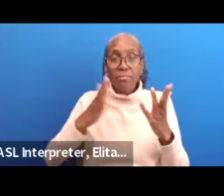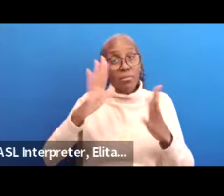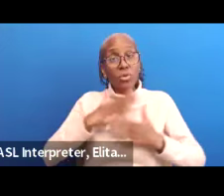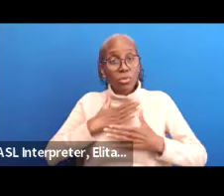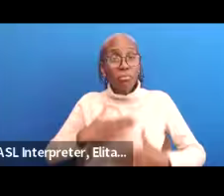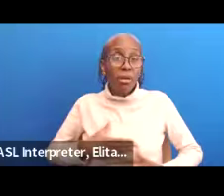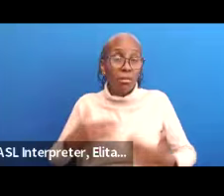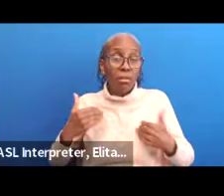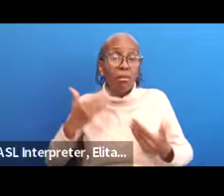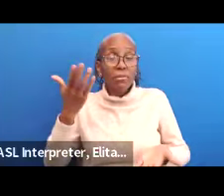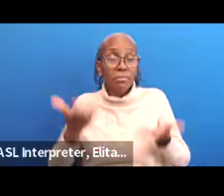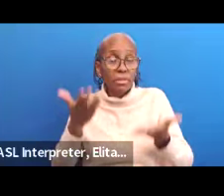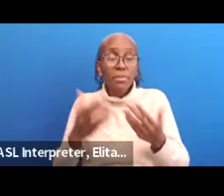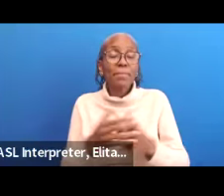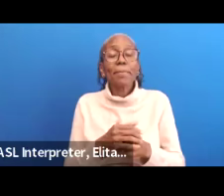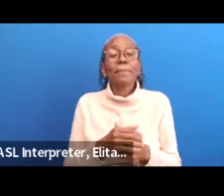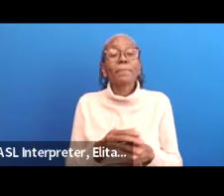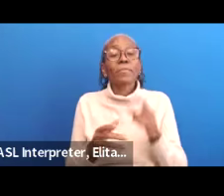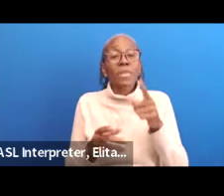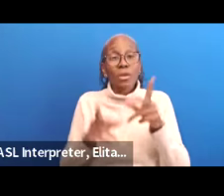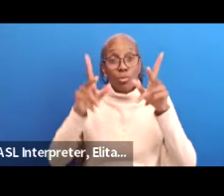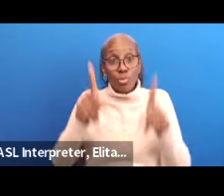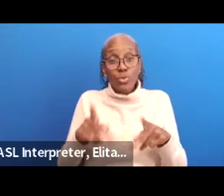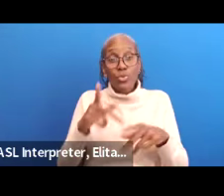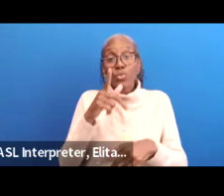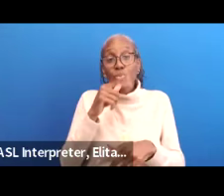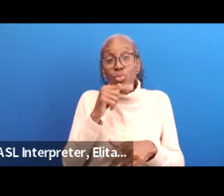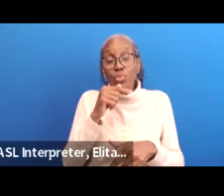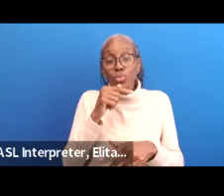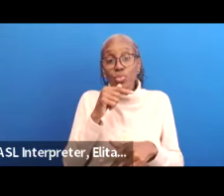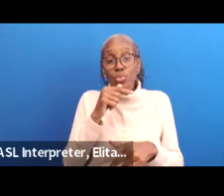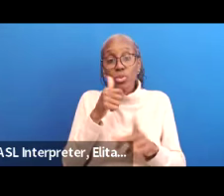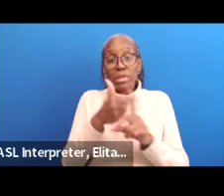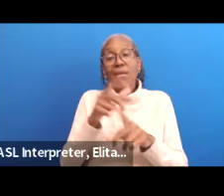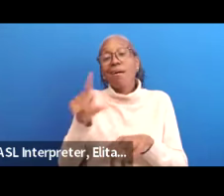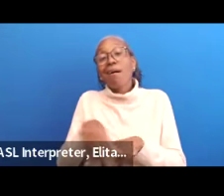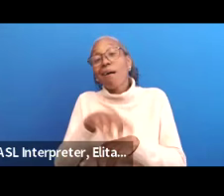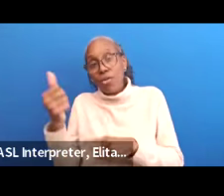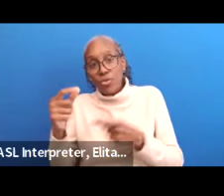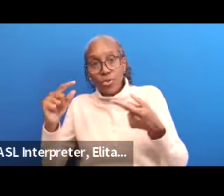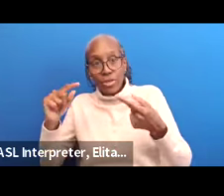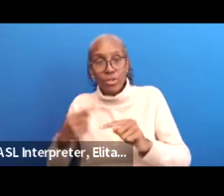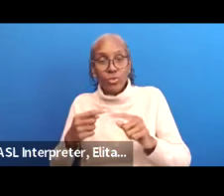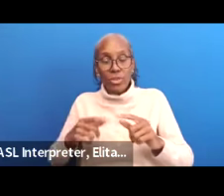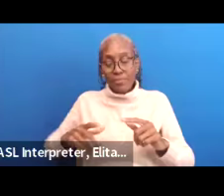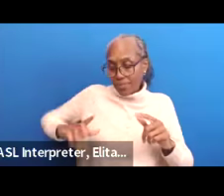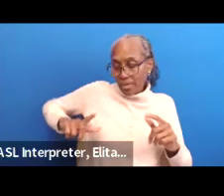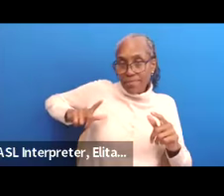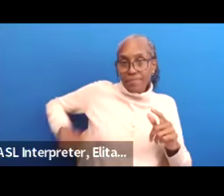body. This is someone who had another injury in the lumbar